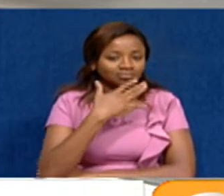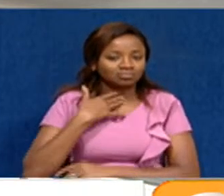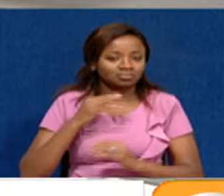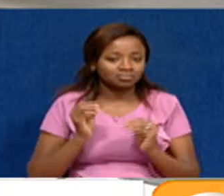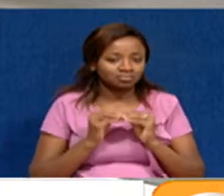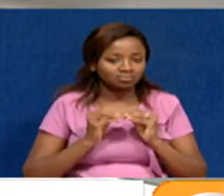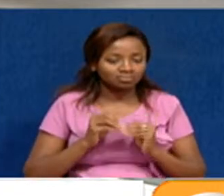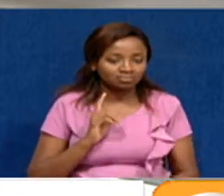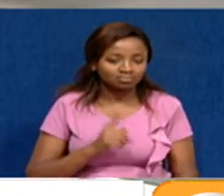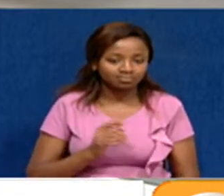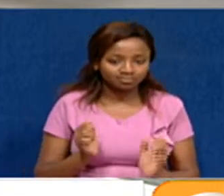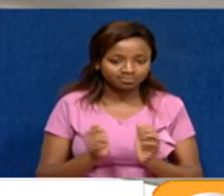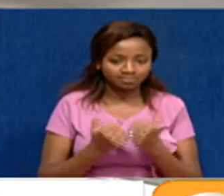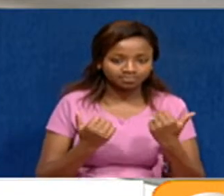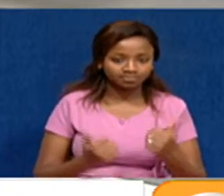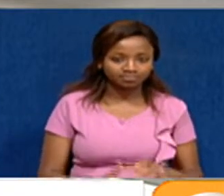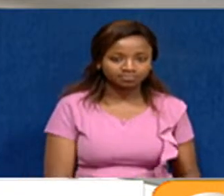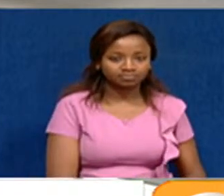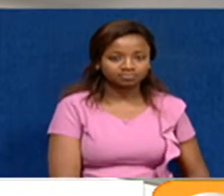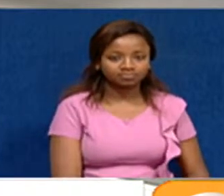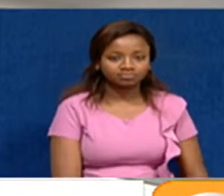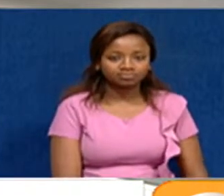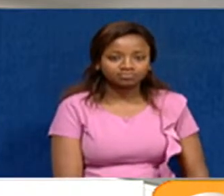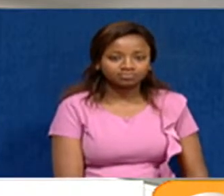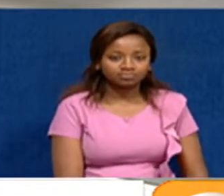way to go if we quickly want to get out of this?